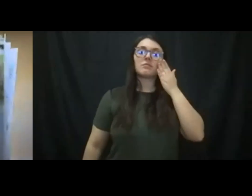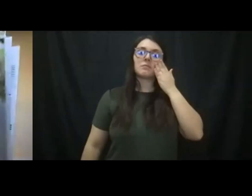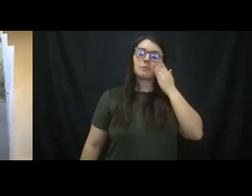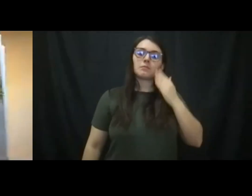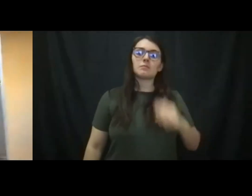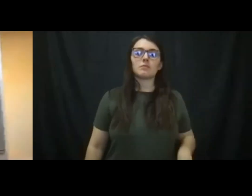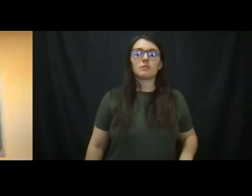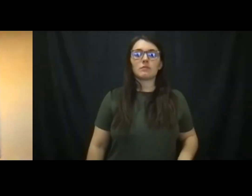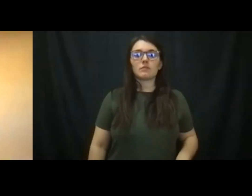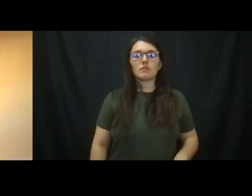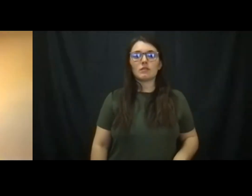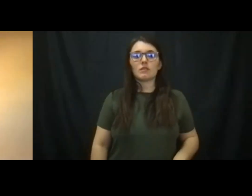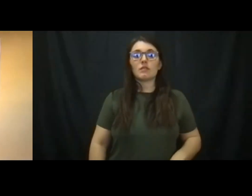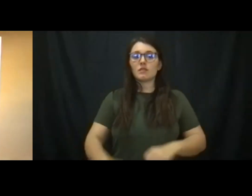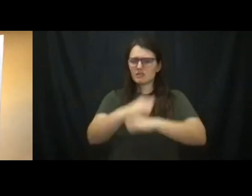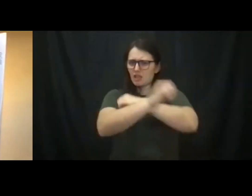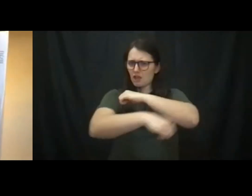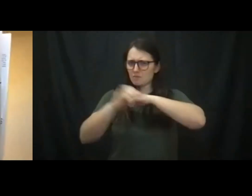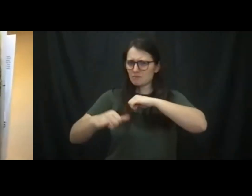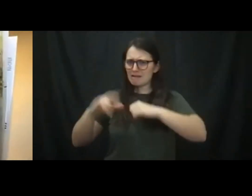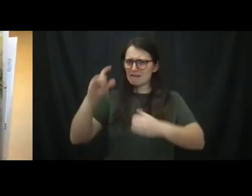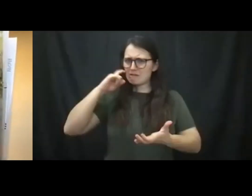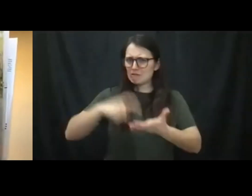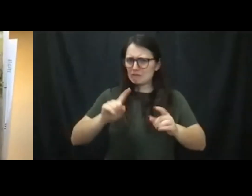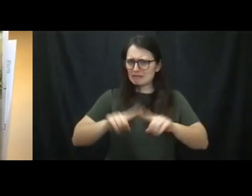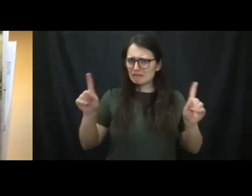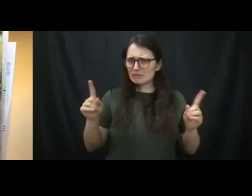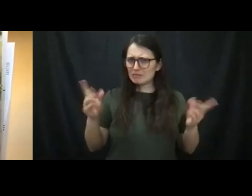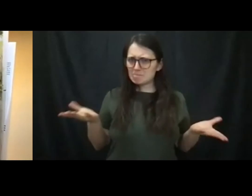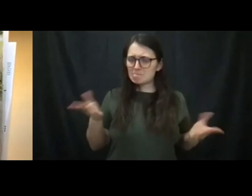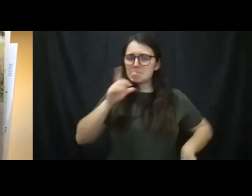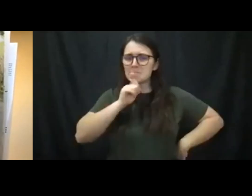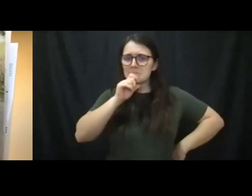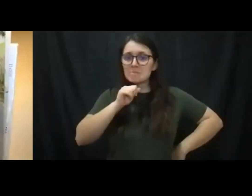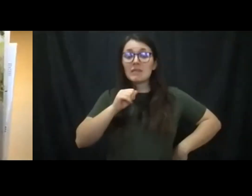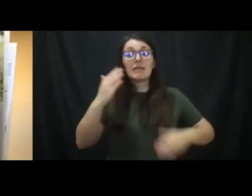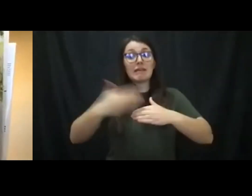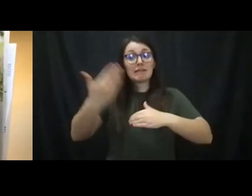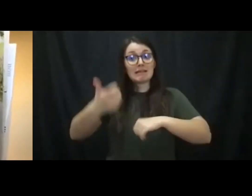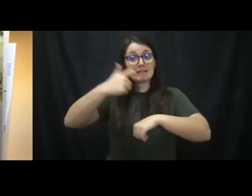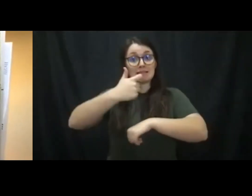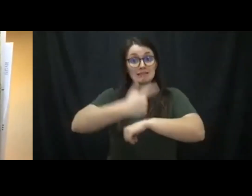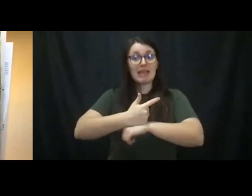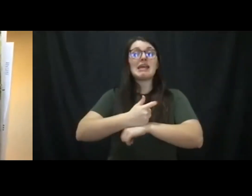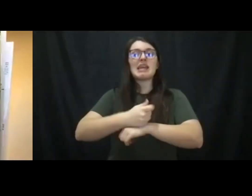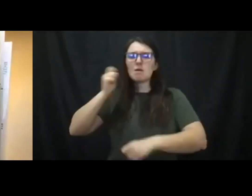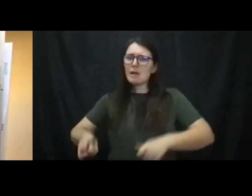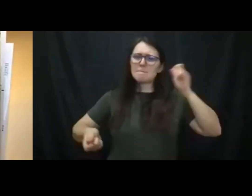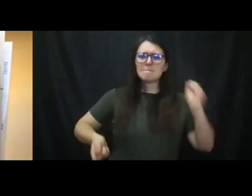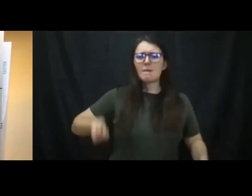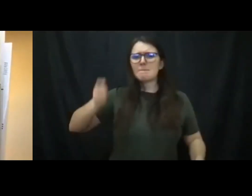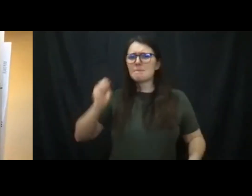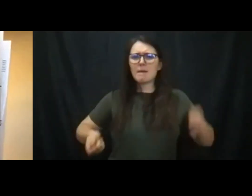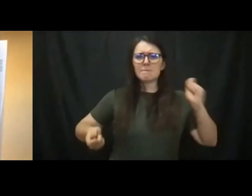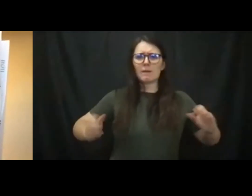Would Humphrey notice the difference? The next day, the people began banging the pipes together again. Clang,